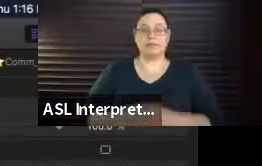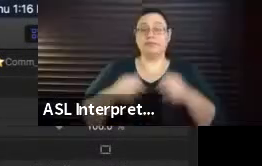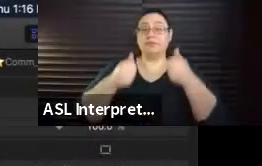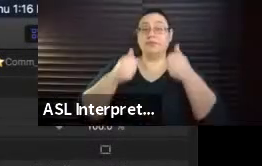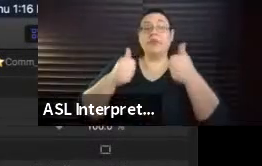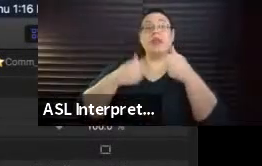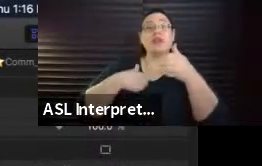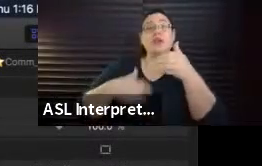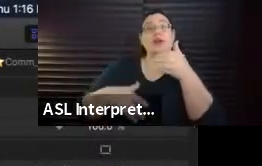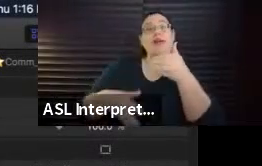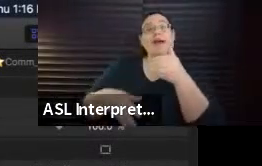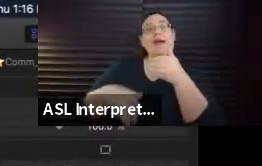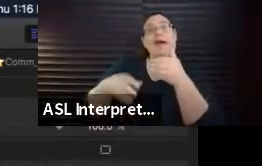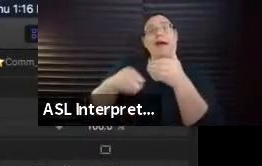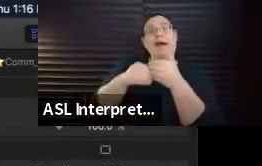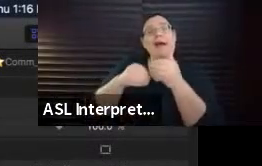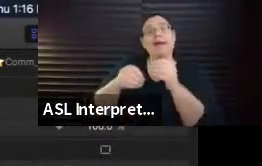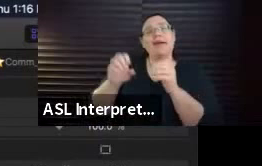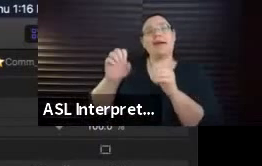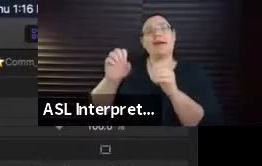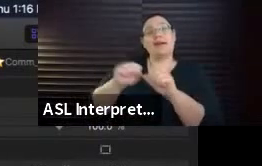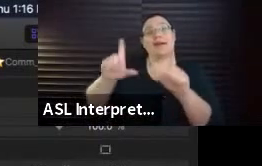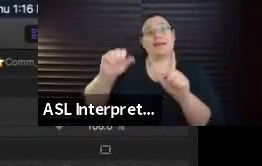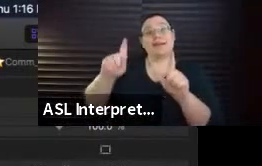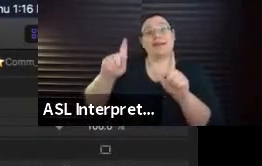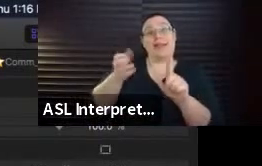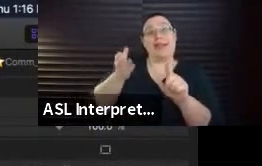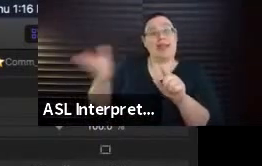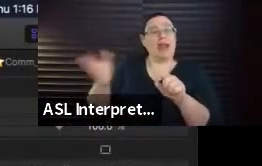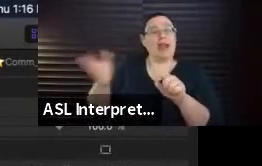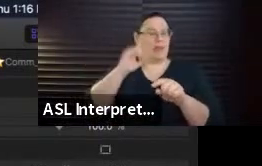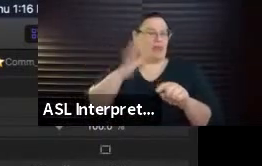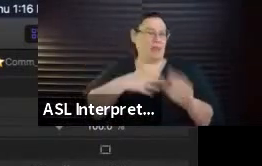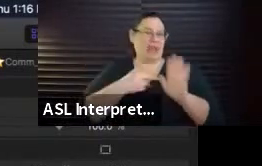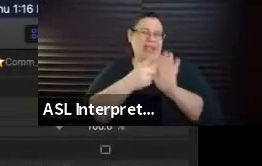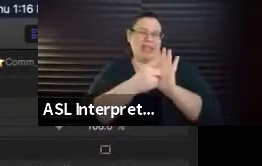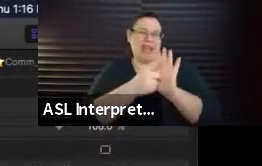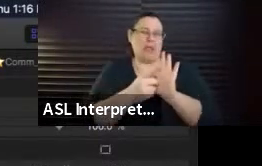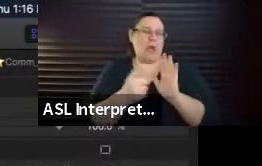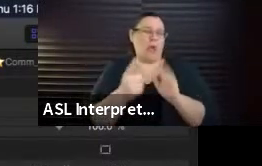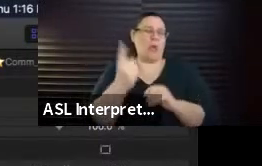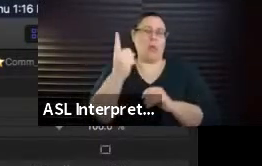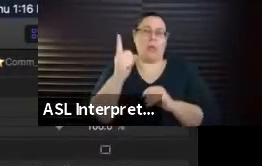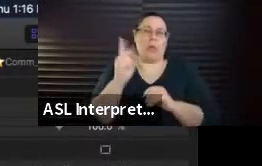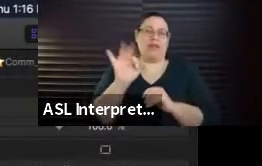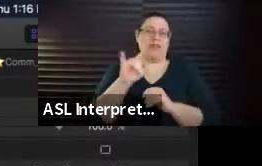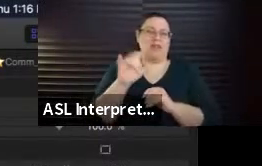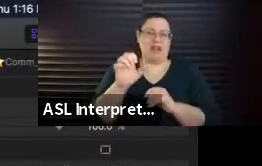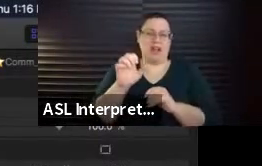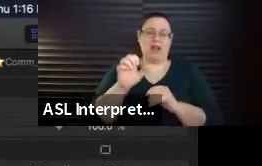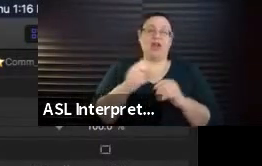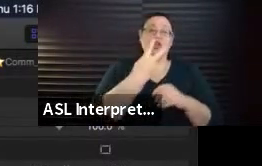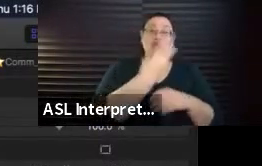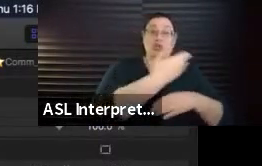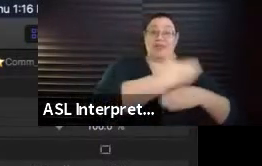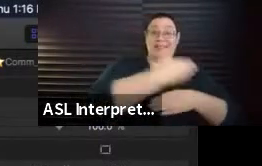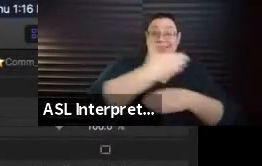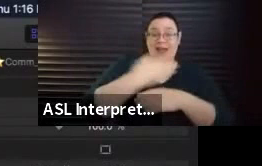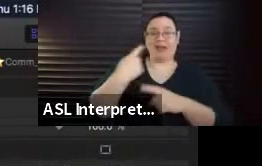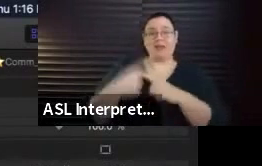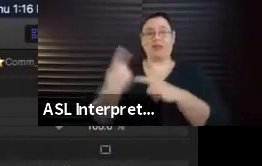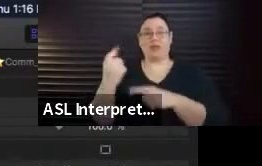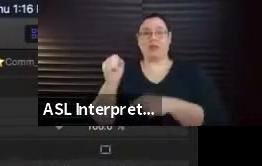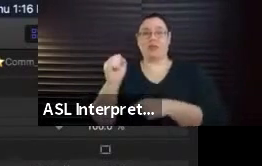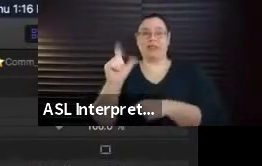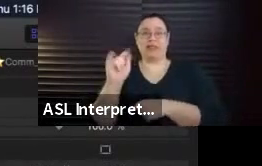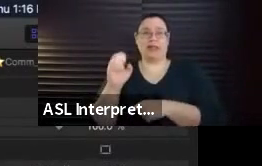this particular demo, we're going to have it all be in one file, the 2 takes and the slate in one file. So one other thing,